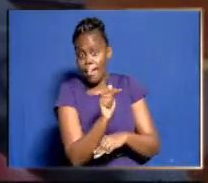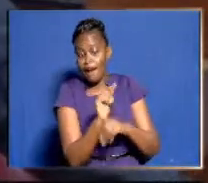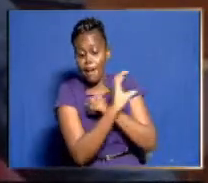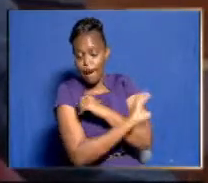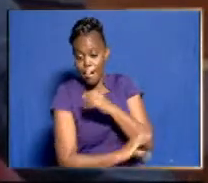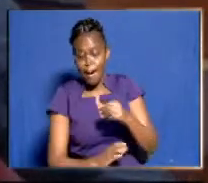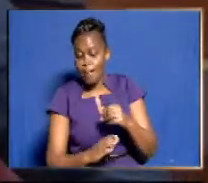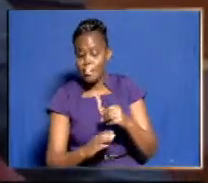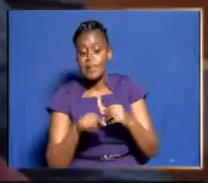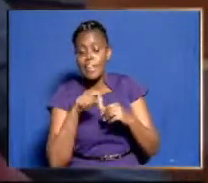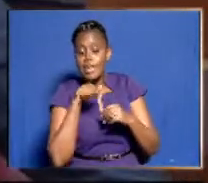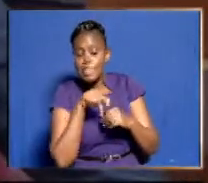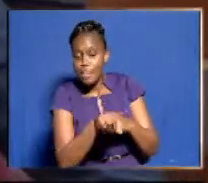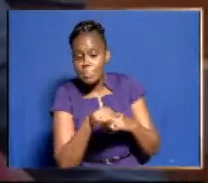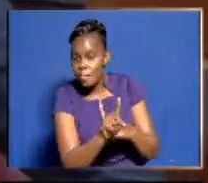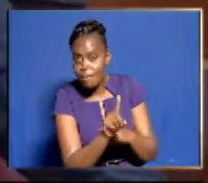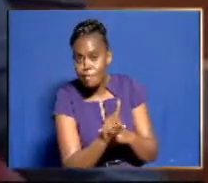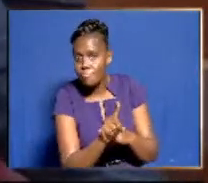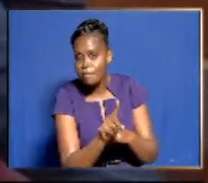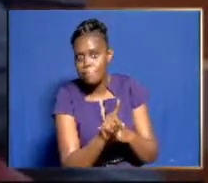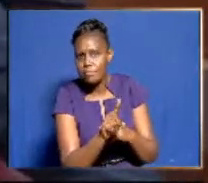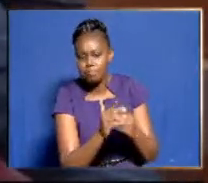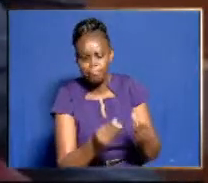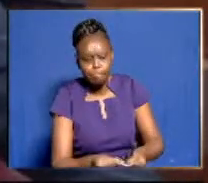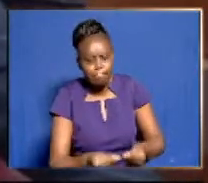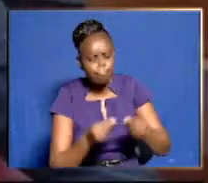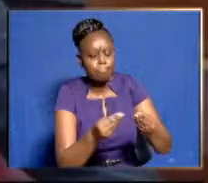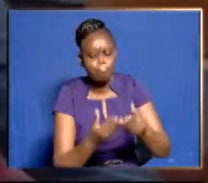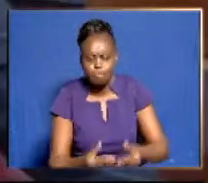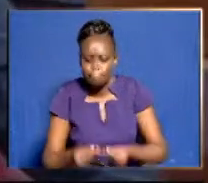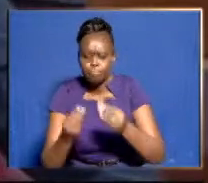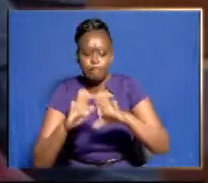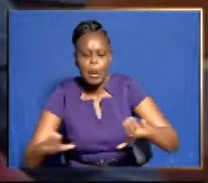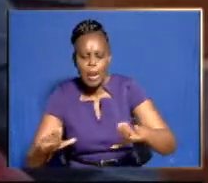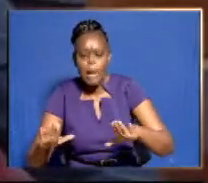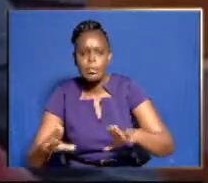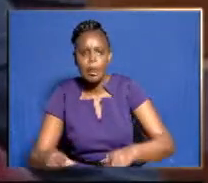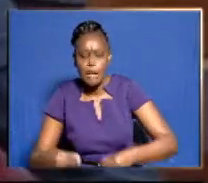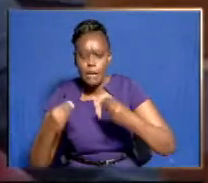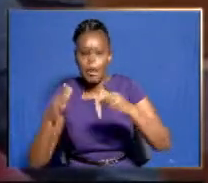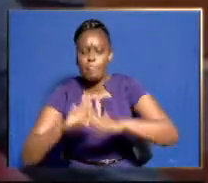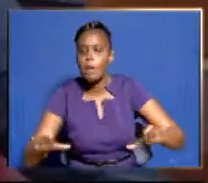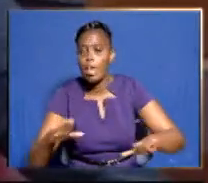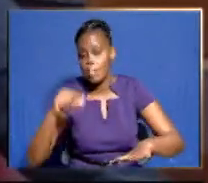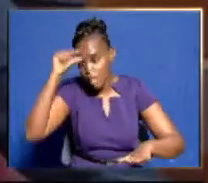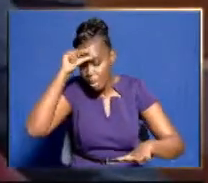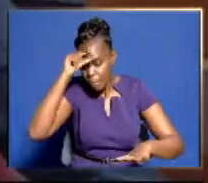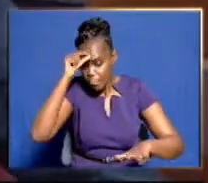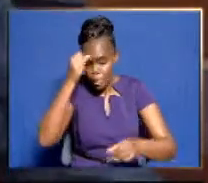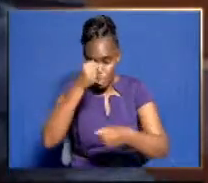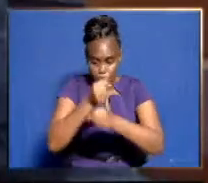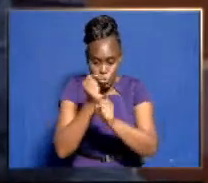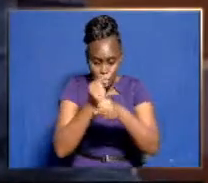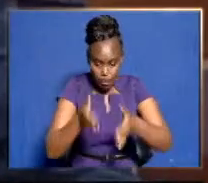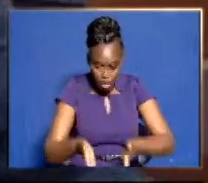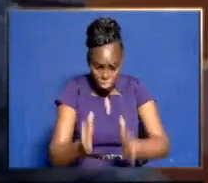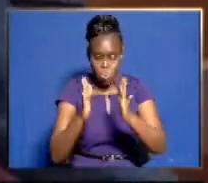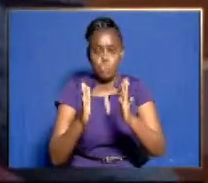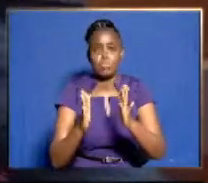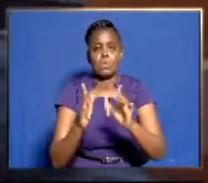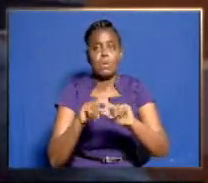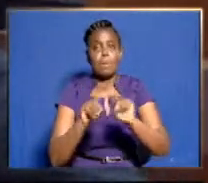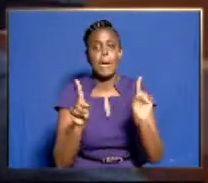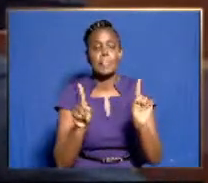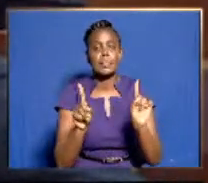have gone out of their way to give land to the government to do roads. But Honorable